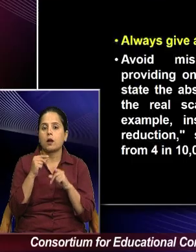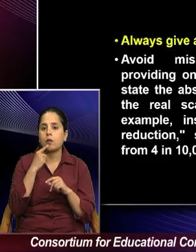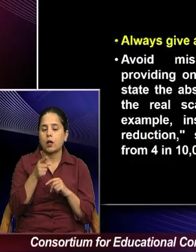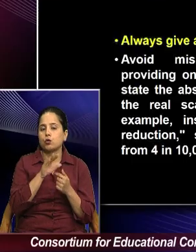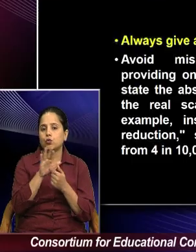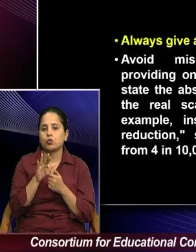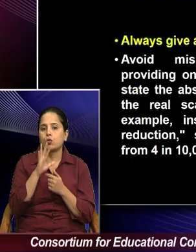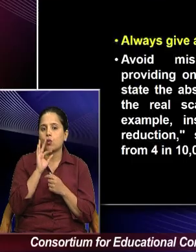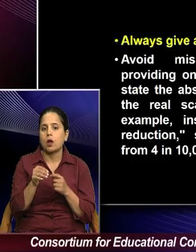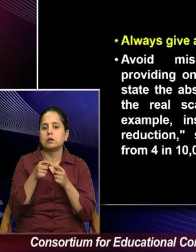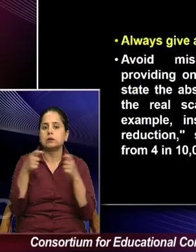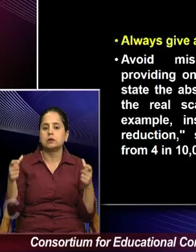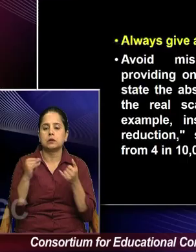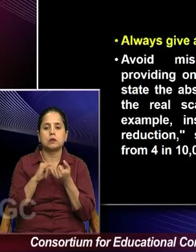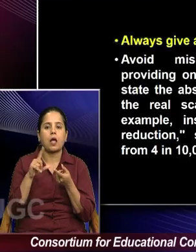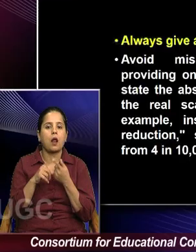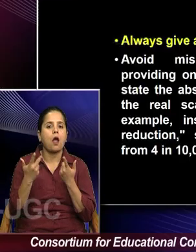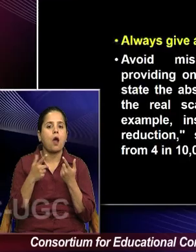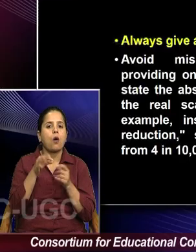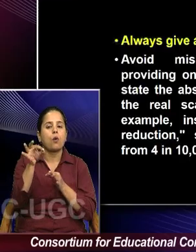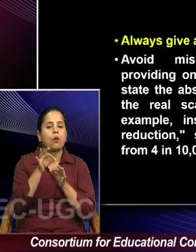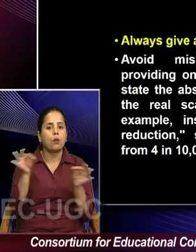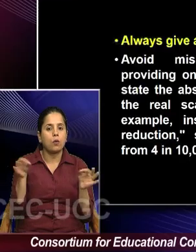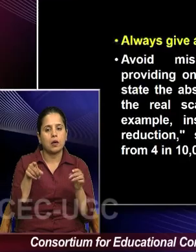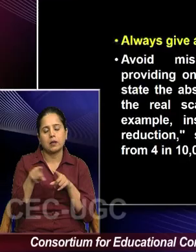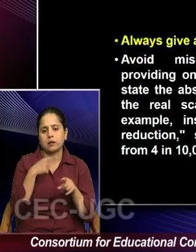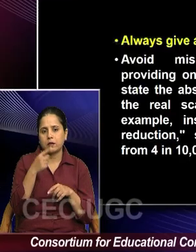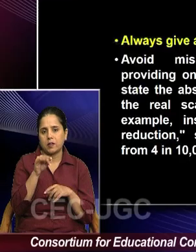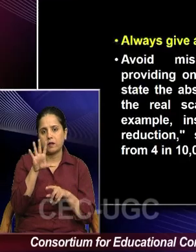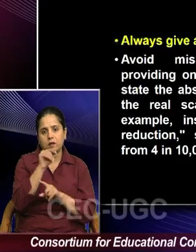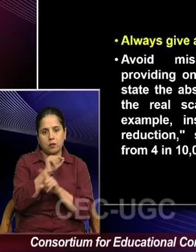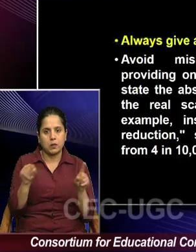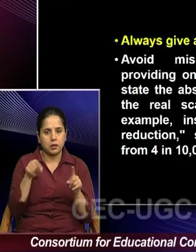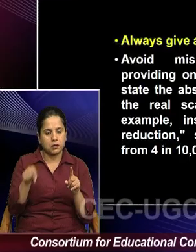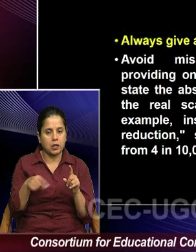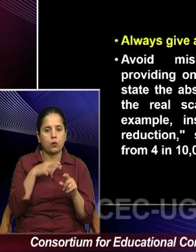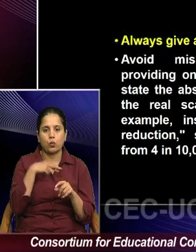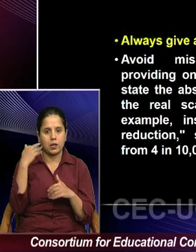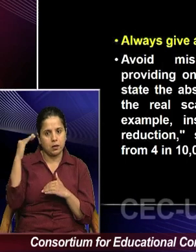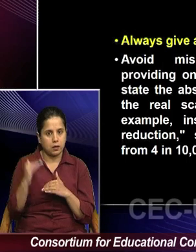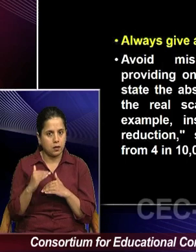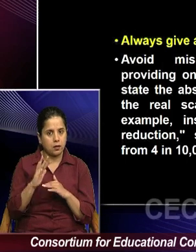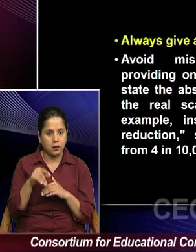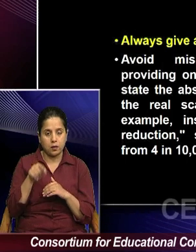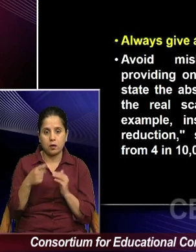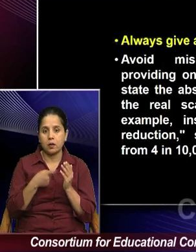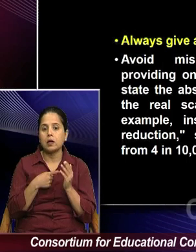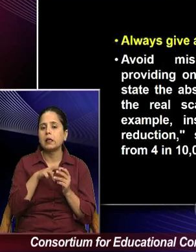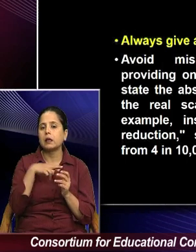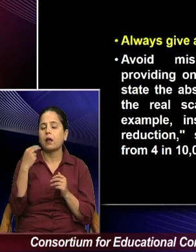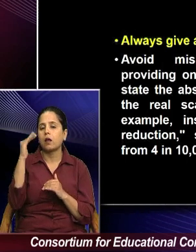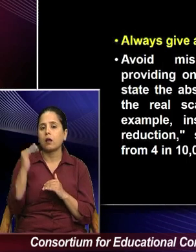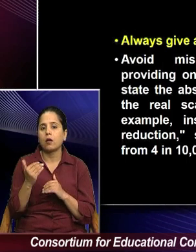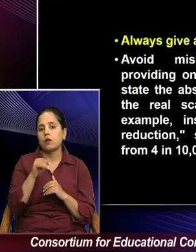show the real scale of the effect. For example, instead of a 50% risk reduction, say the risk dropped from